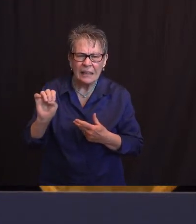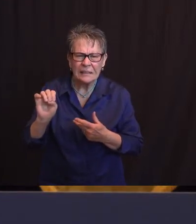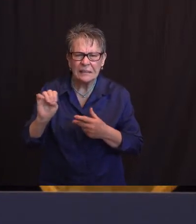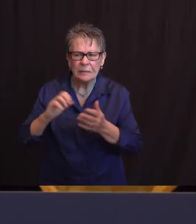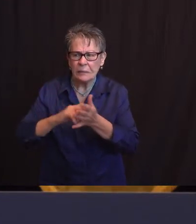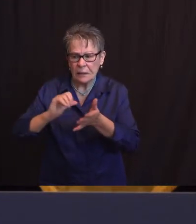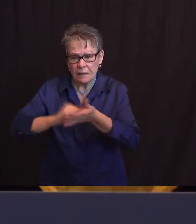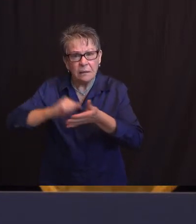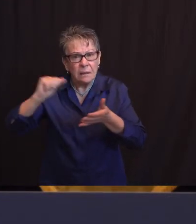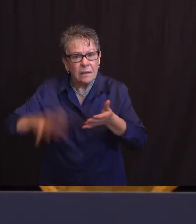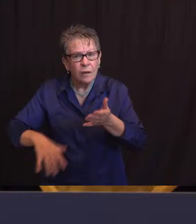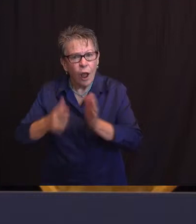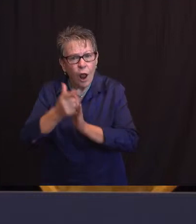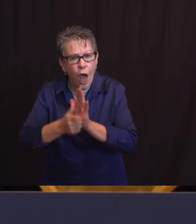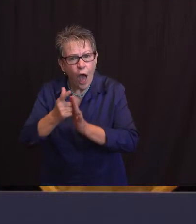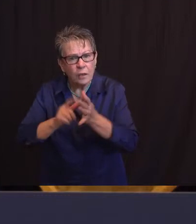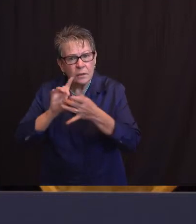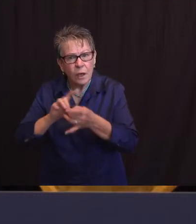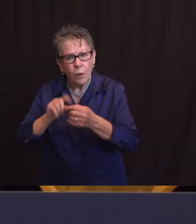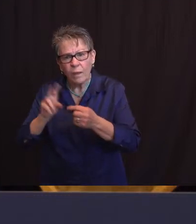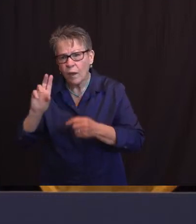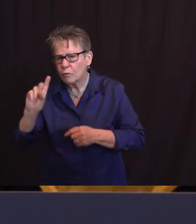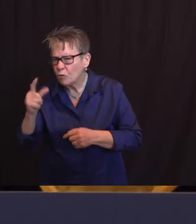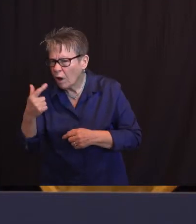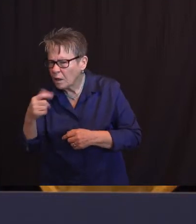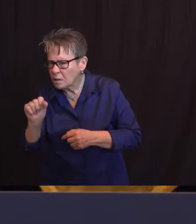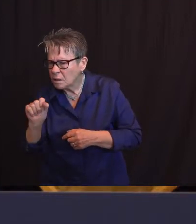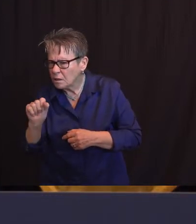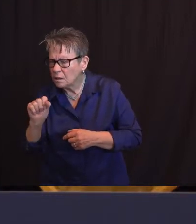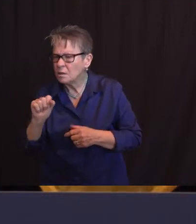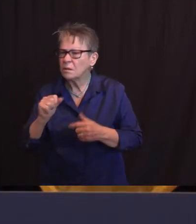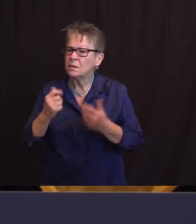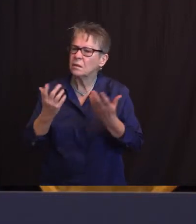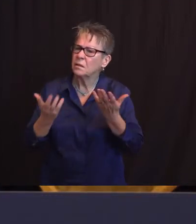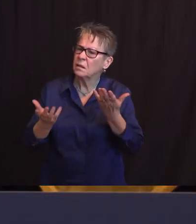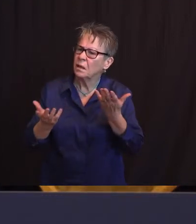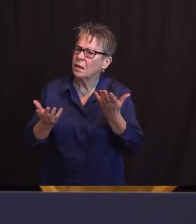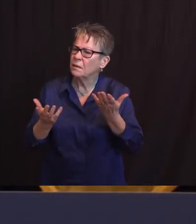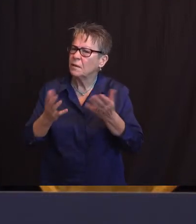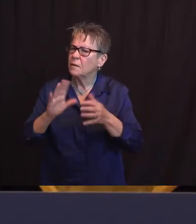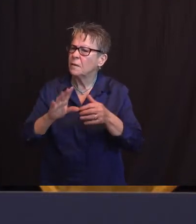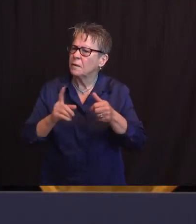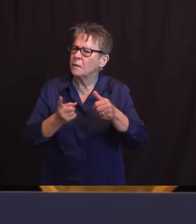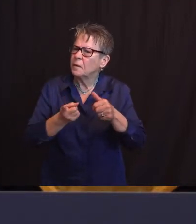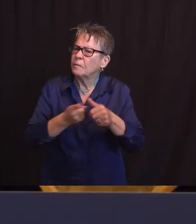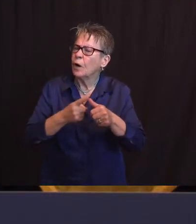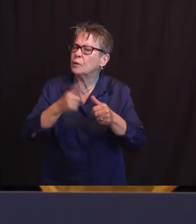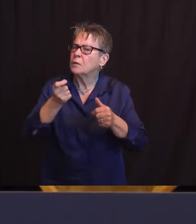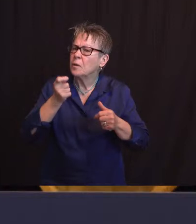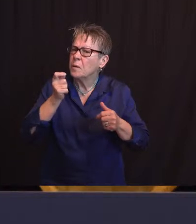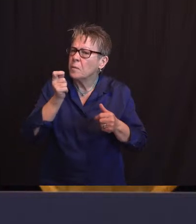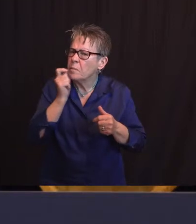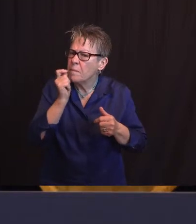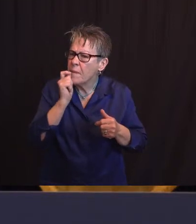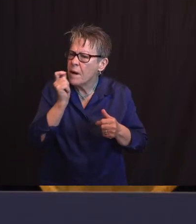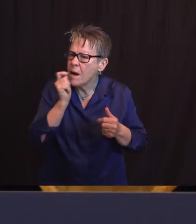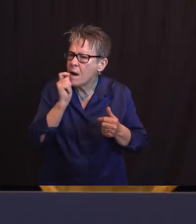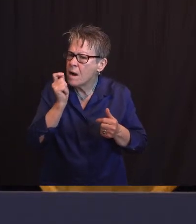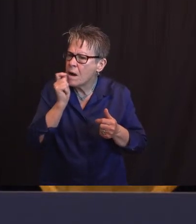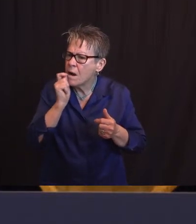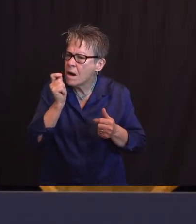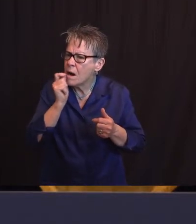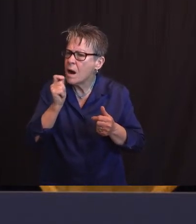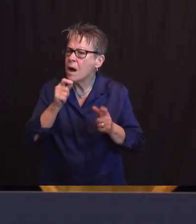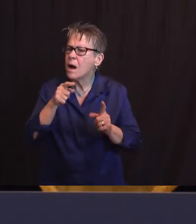we've taken the biggest step, and that is marijuana, and that's done for social justice, and that's the overriding reason. If you look at why